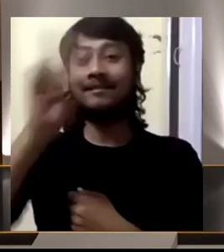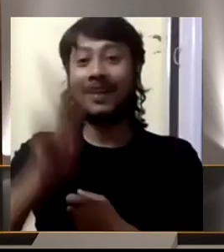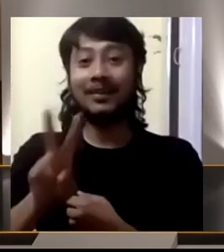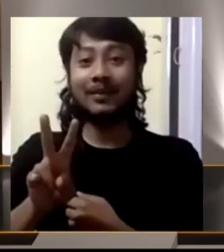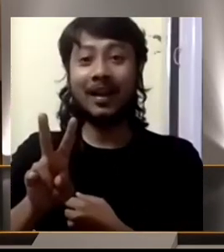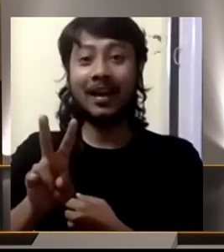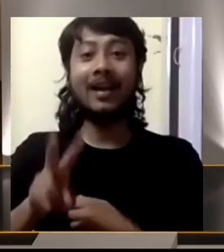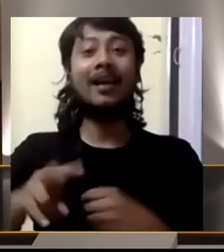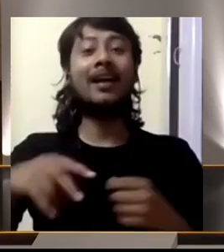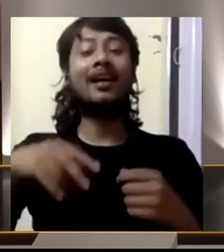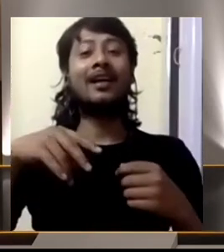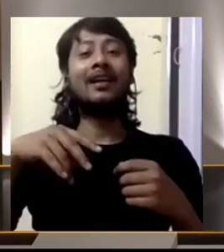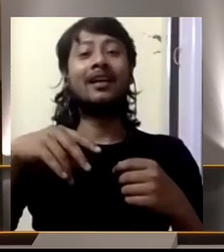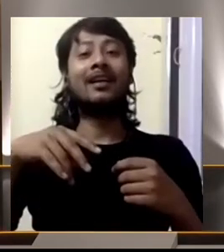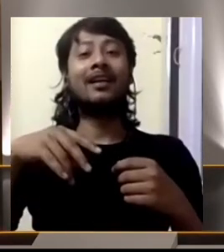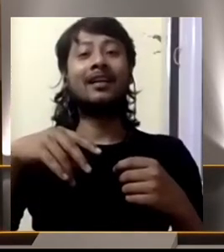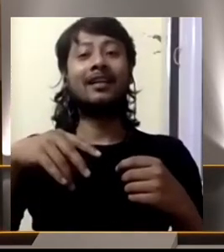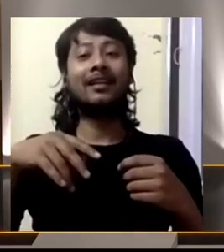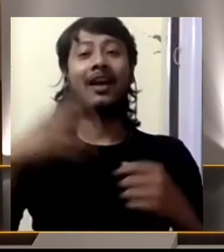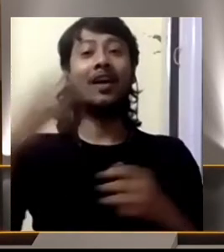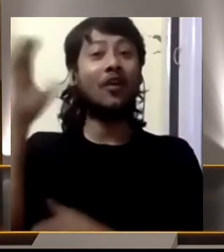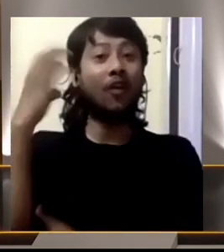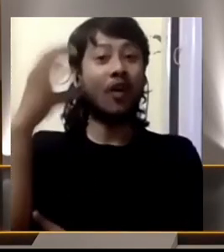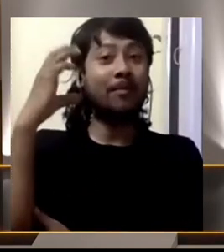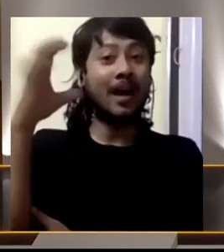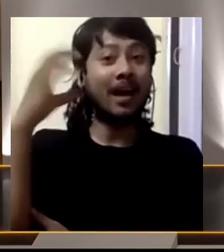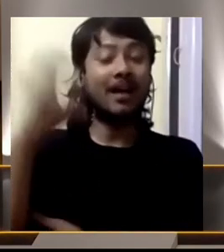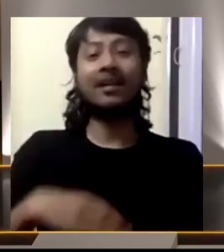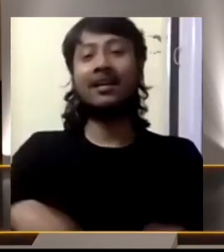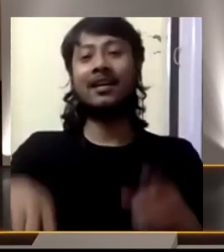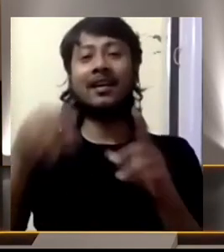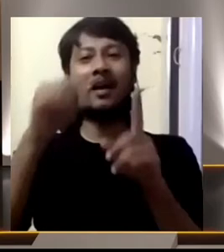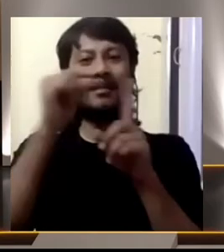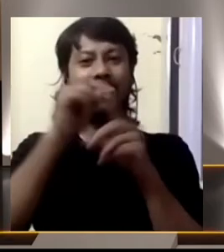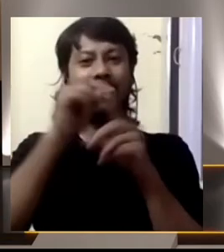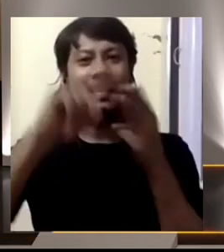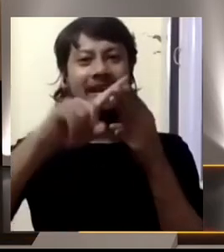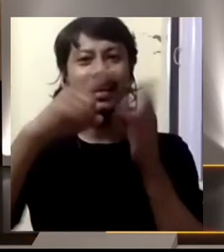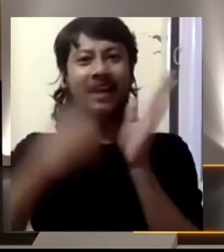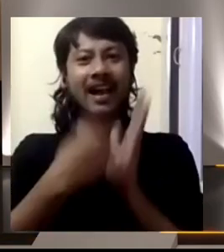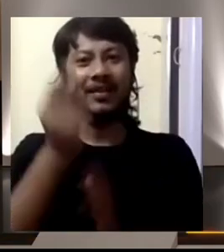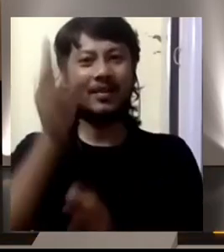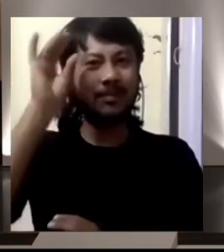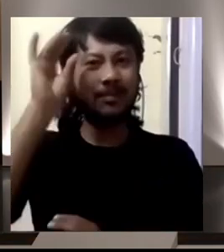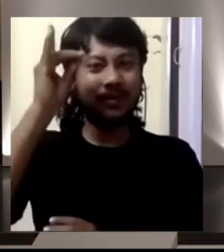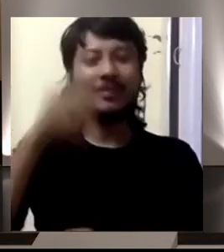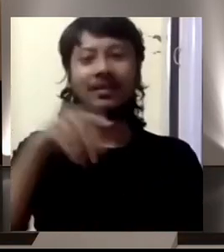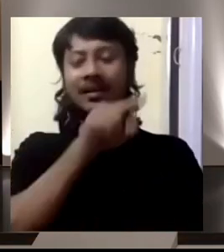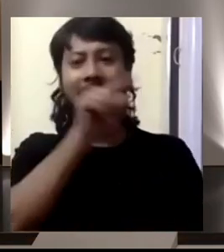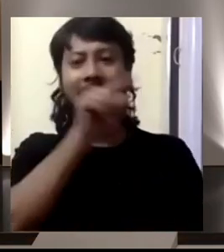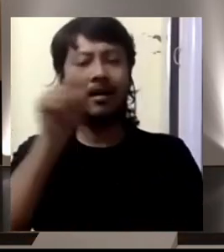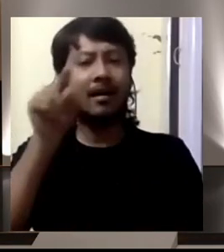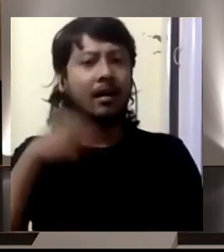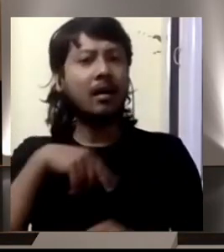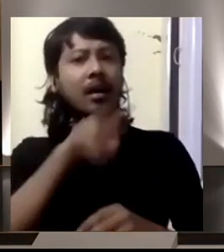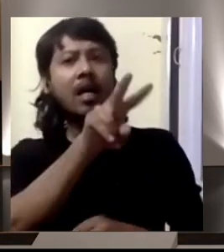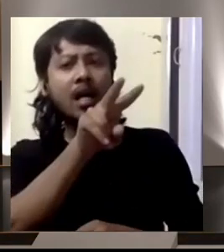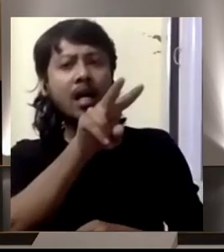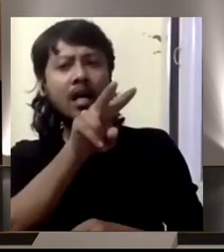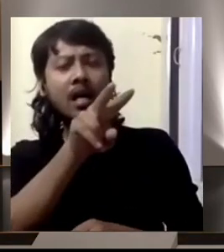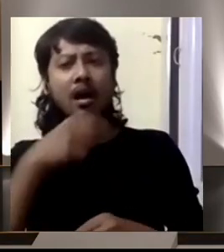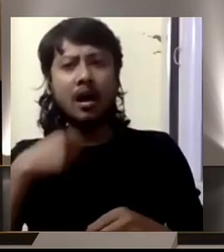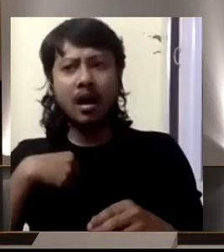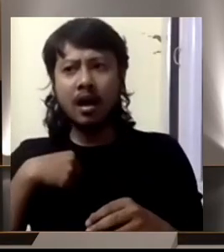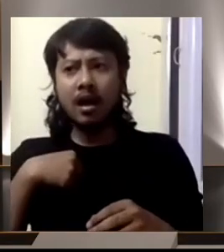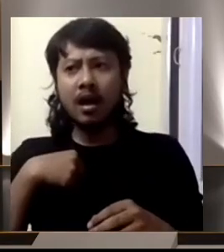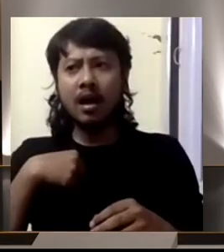learned very quickly in those places that the Spanish I spoke with my friends and in my classroom didn't really do